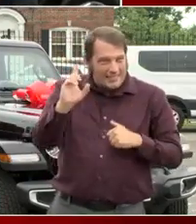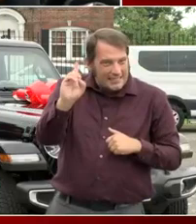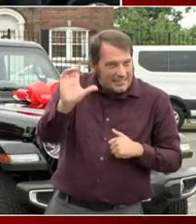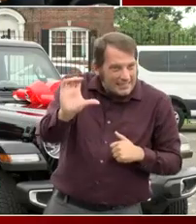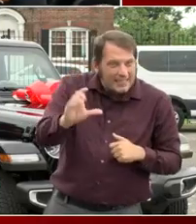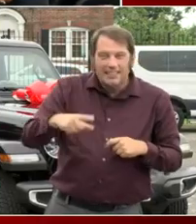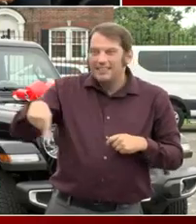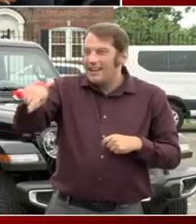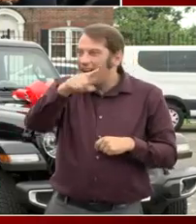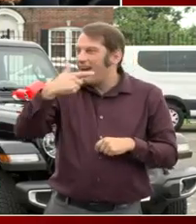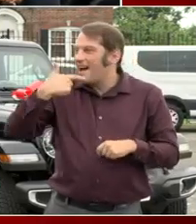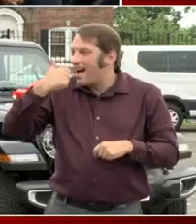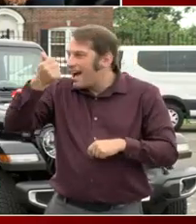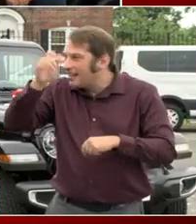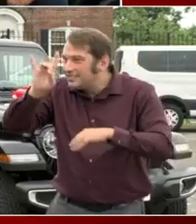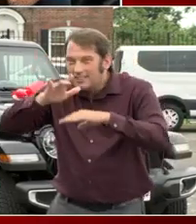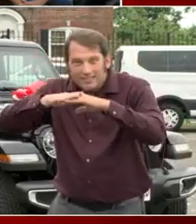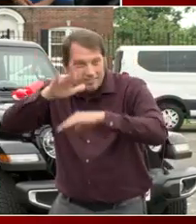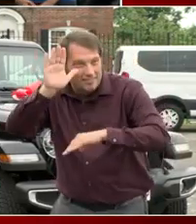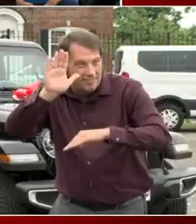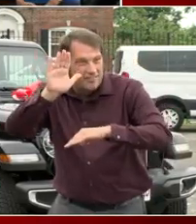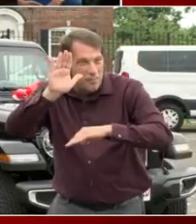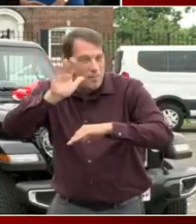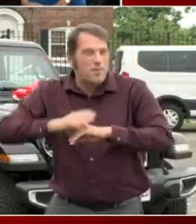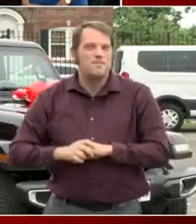we also have a fun giveaway